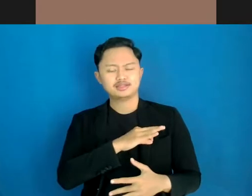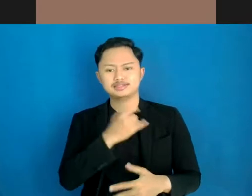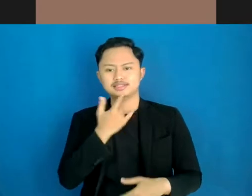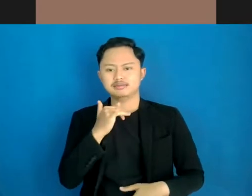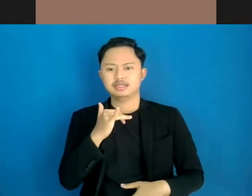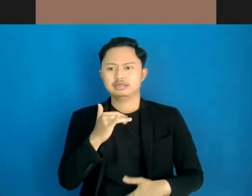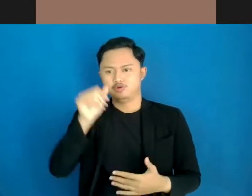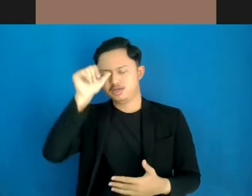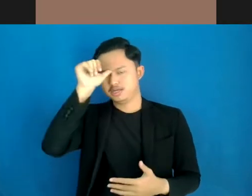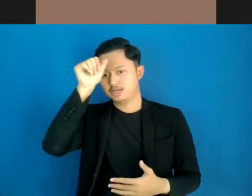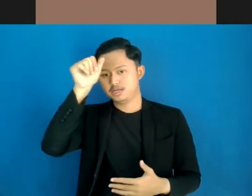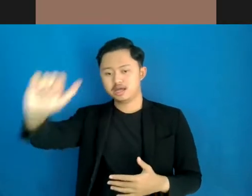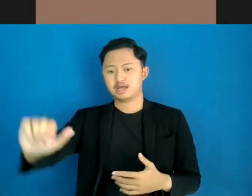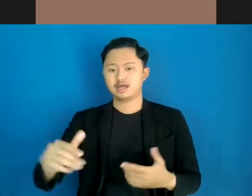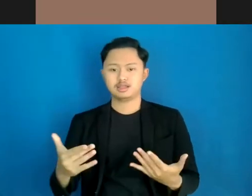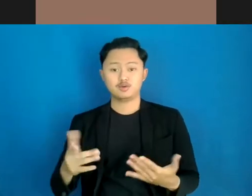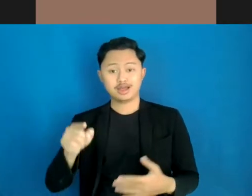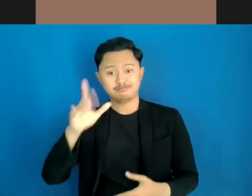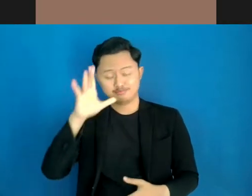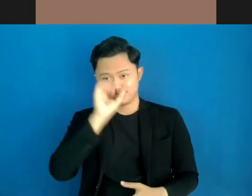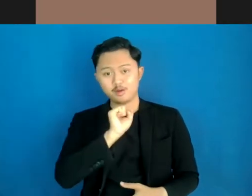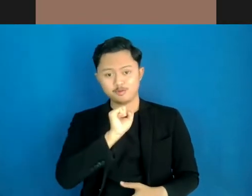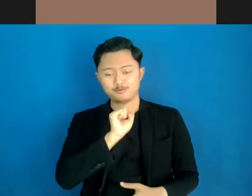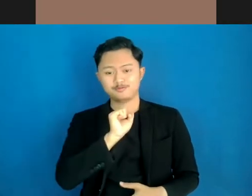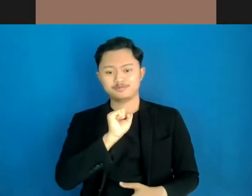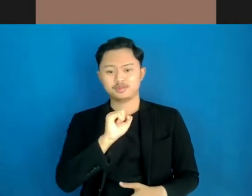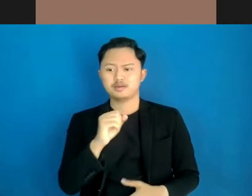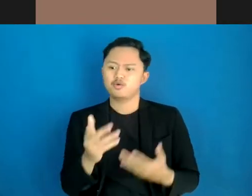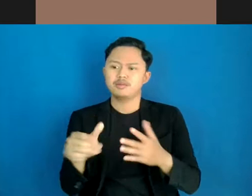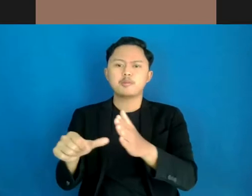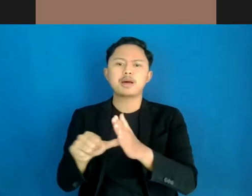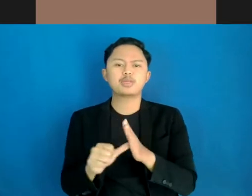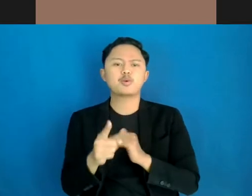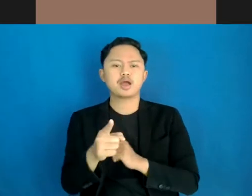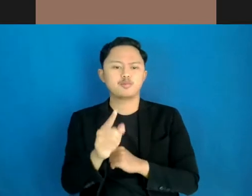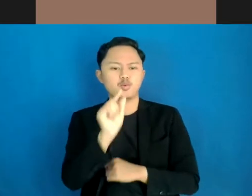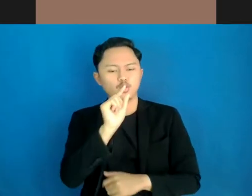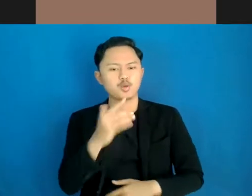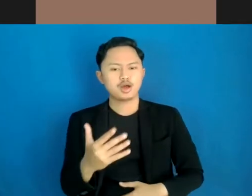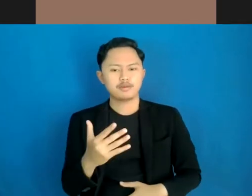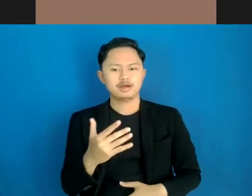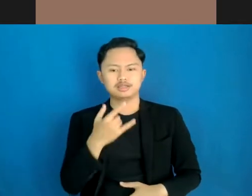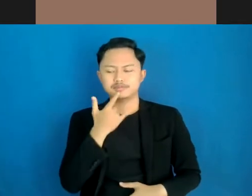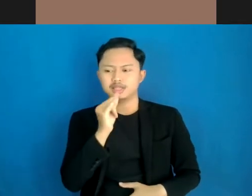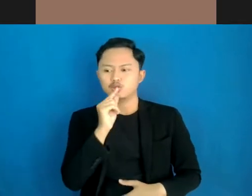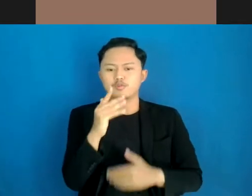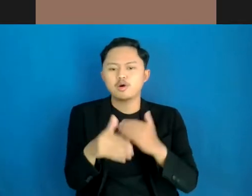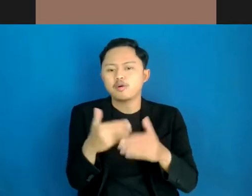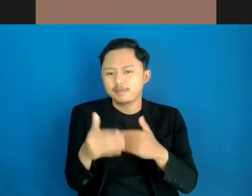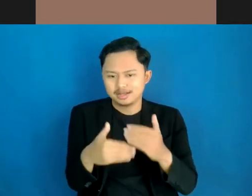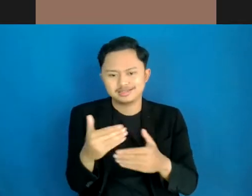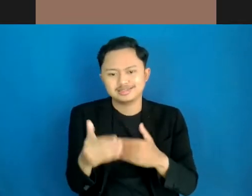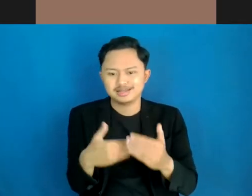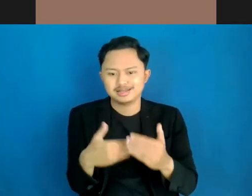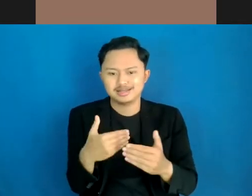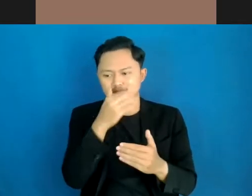the FAME scheme, as I know, that helps you a lot about the running of operation or the